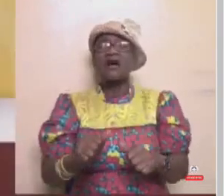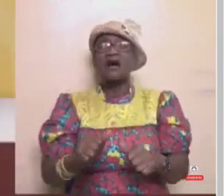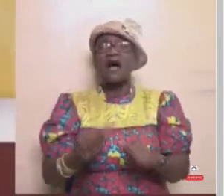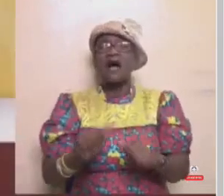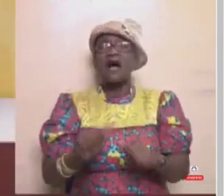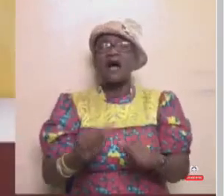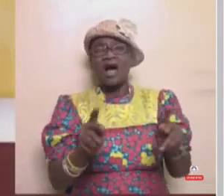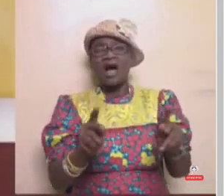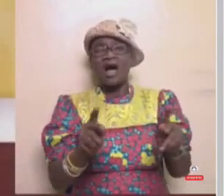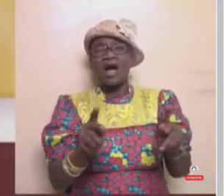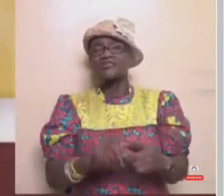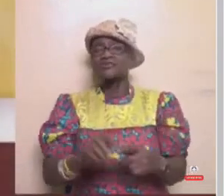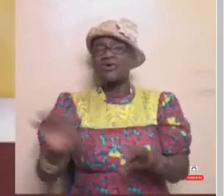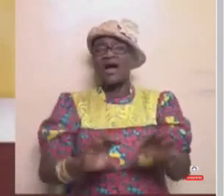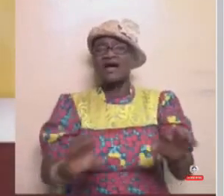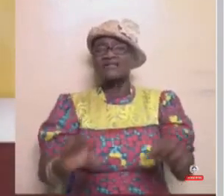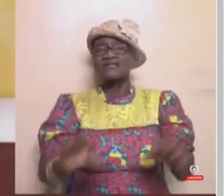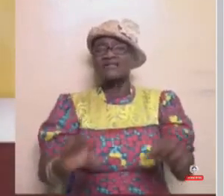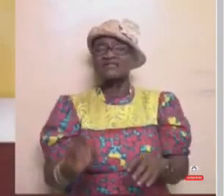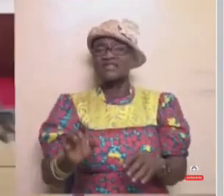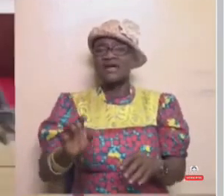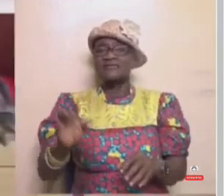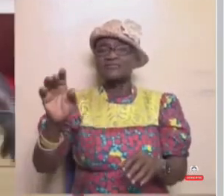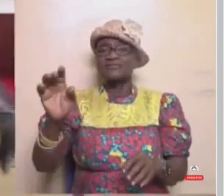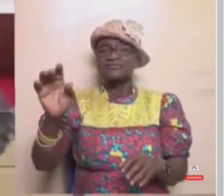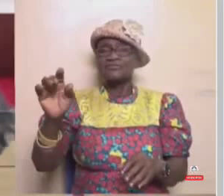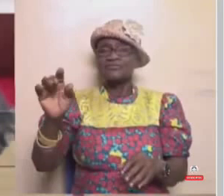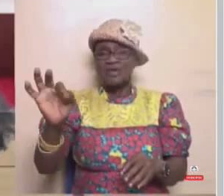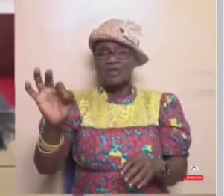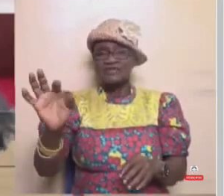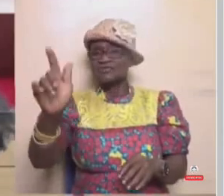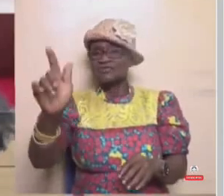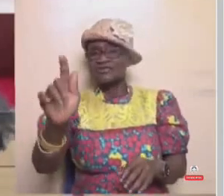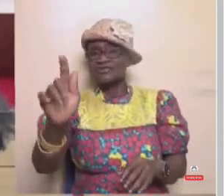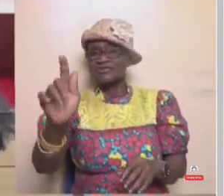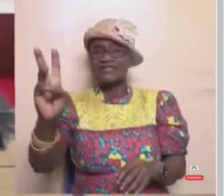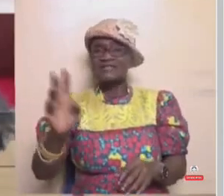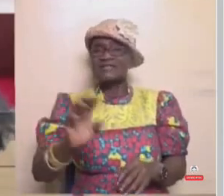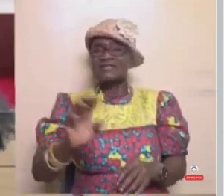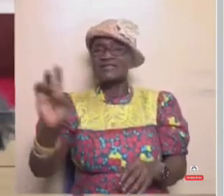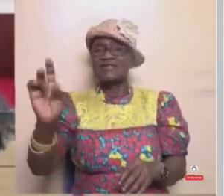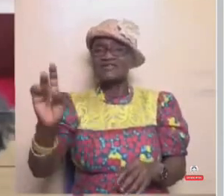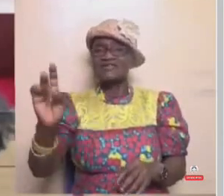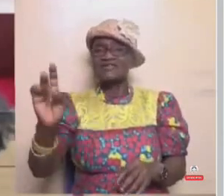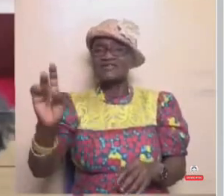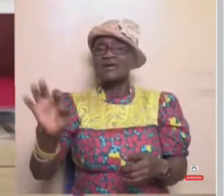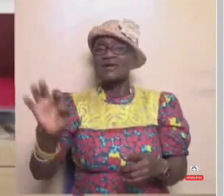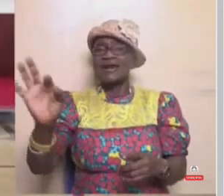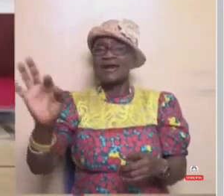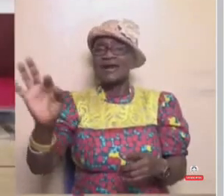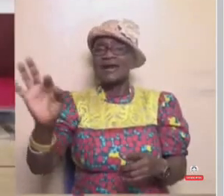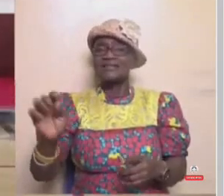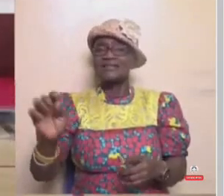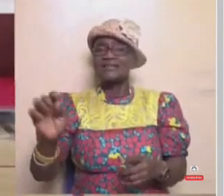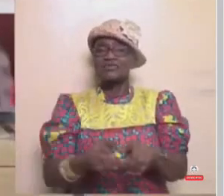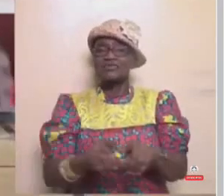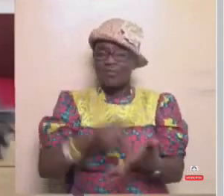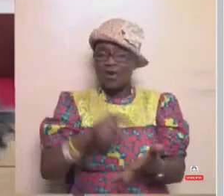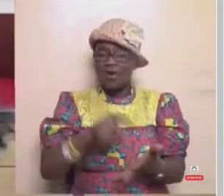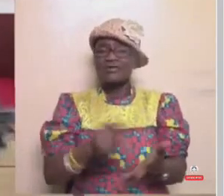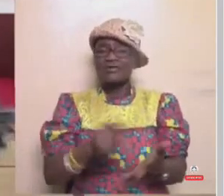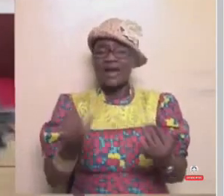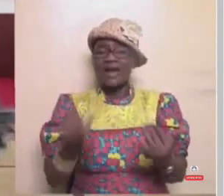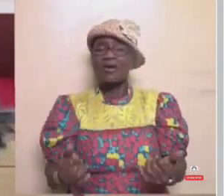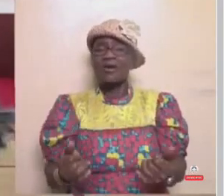chapter 26, 17 to 19. Acts 26, 17 to 19. So Paul now became the